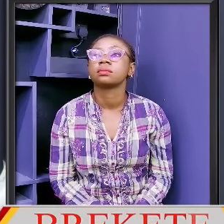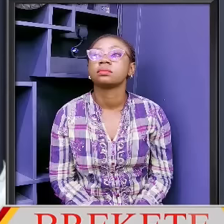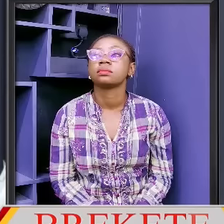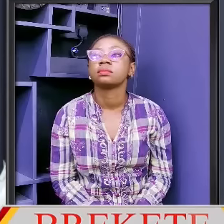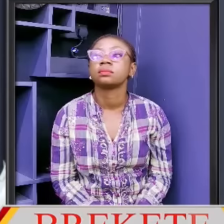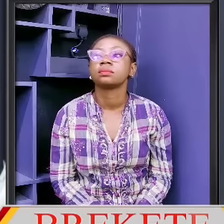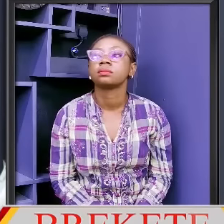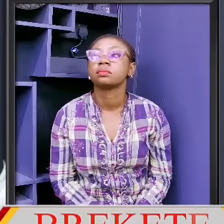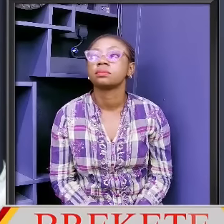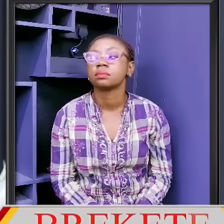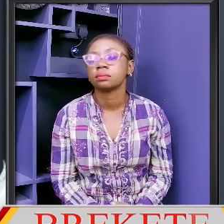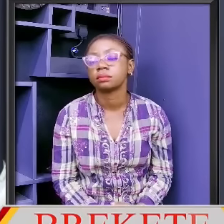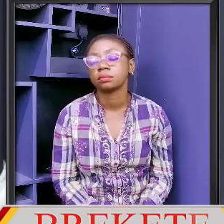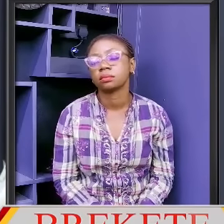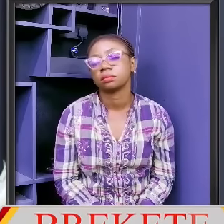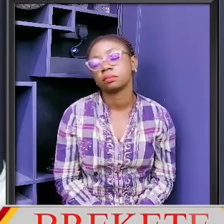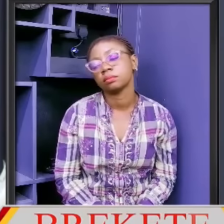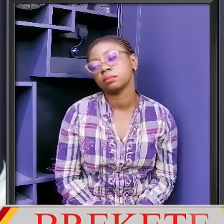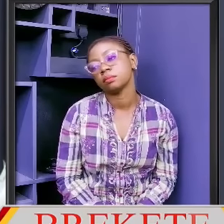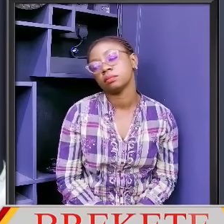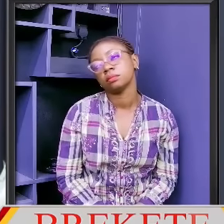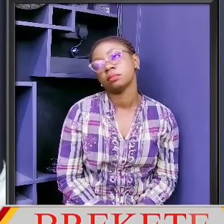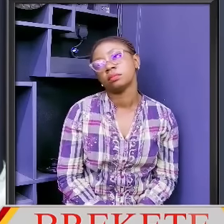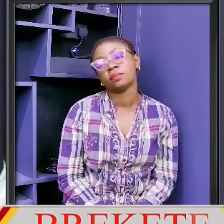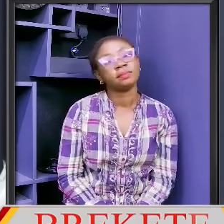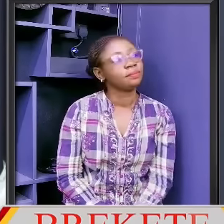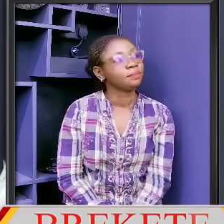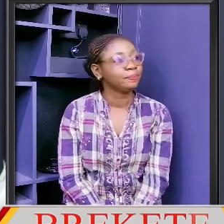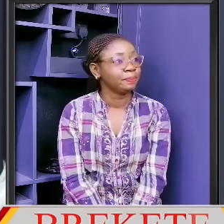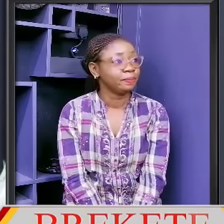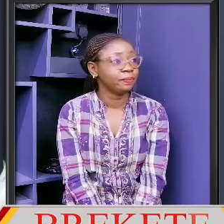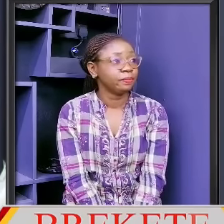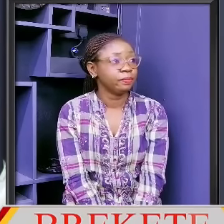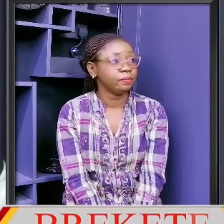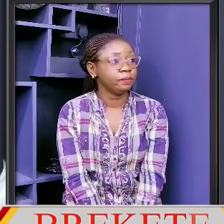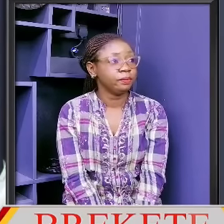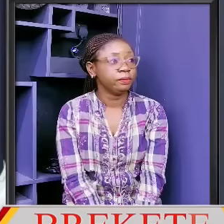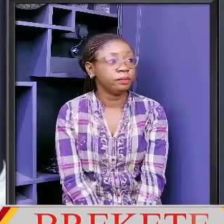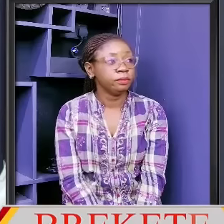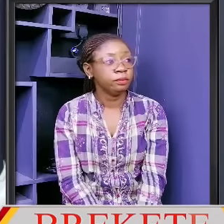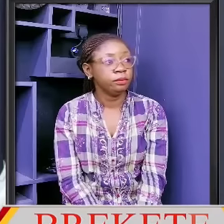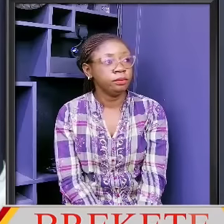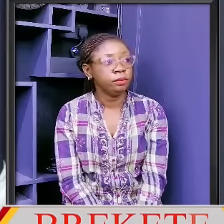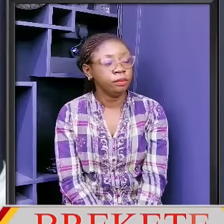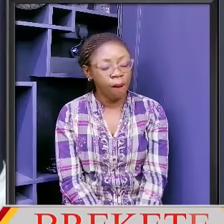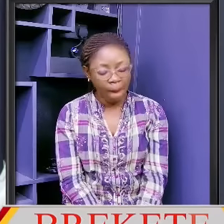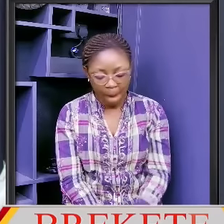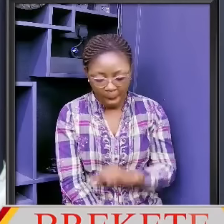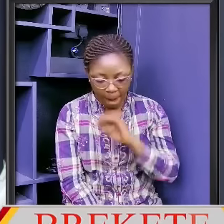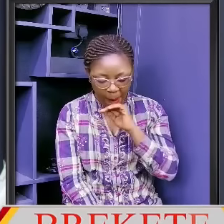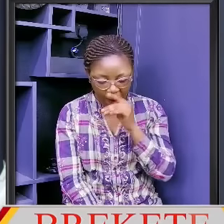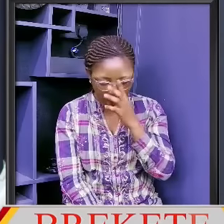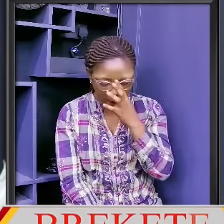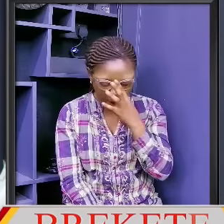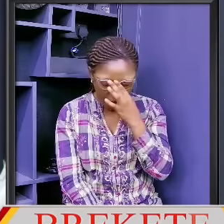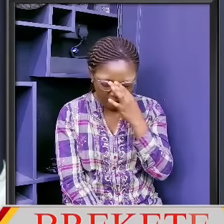dabbobi. Aka dauki dabbobi aka bashi ita kuma diyar tana makaranta can